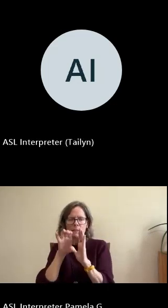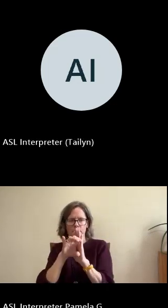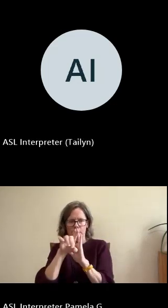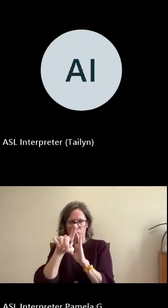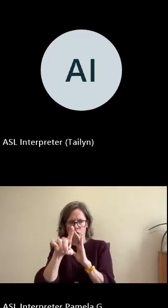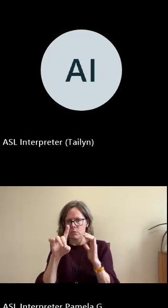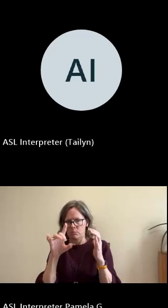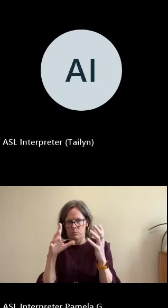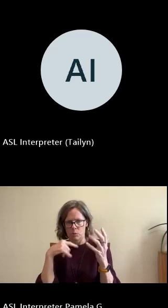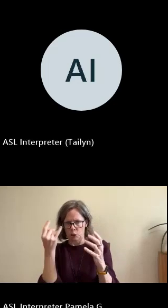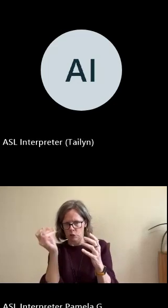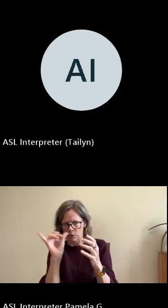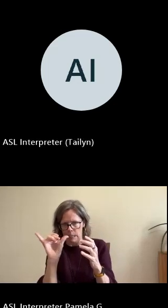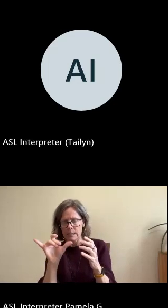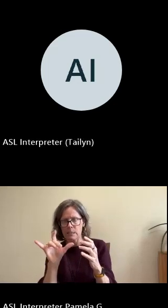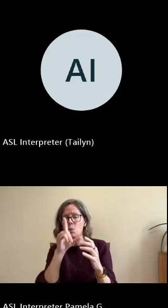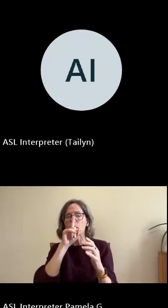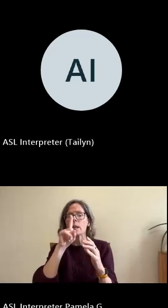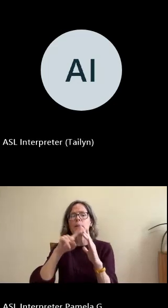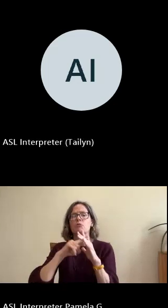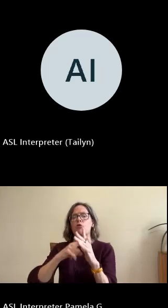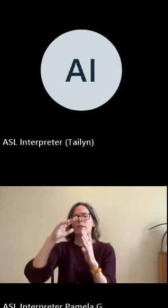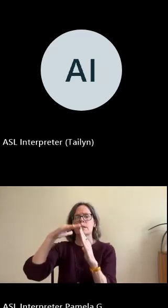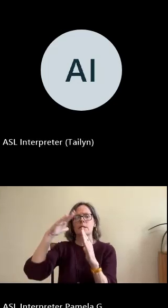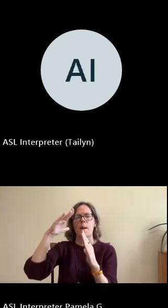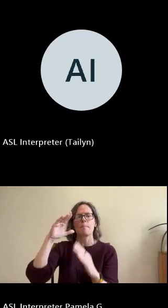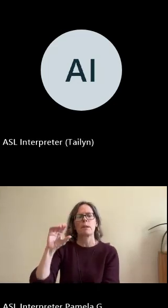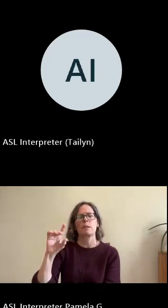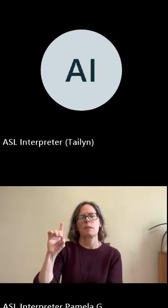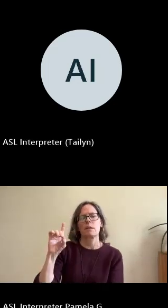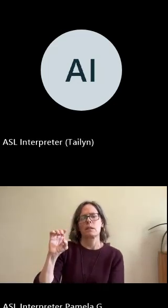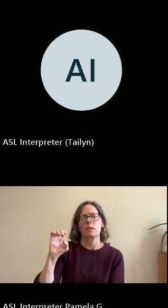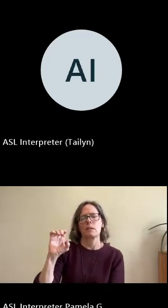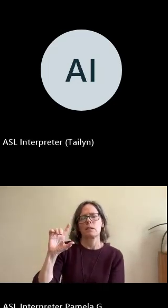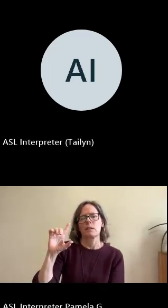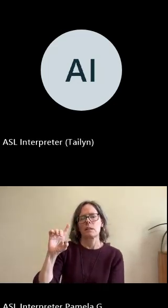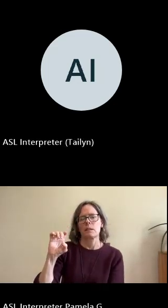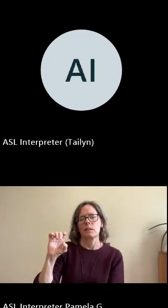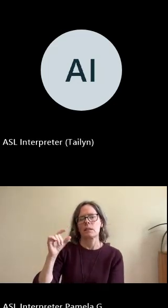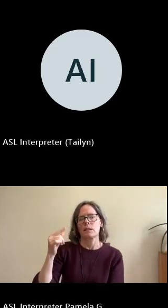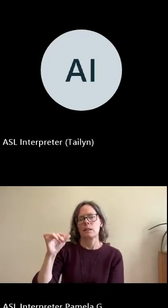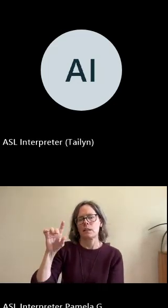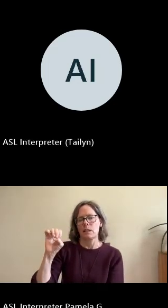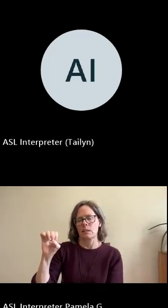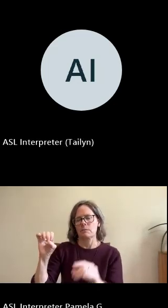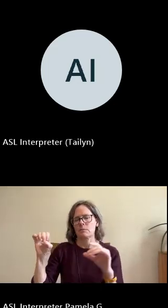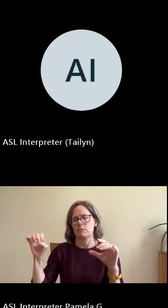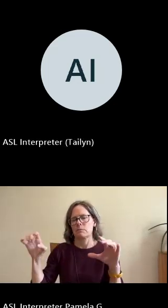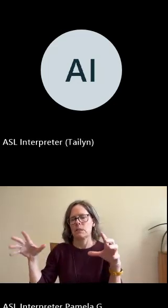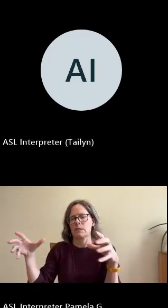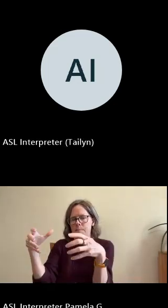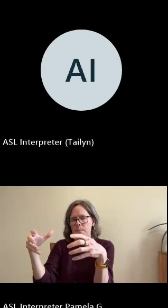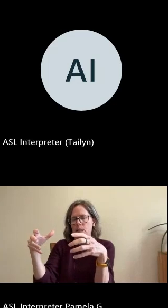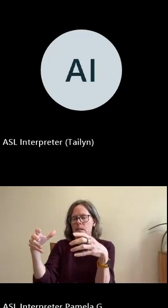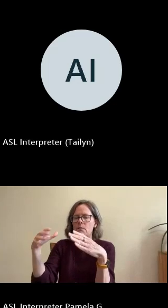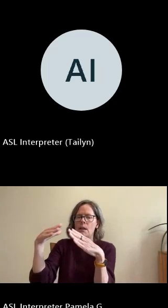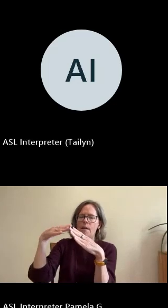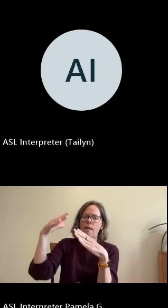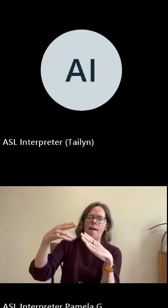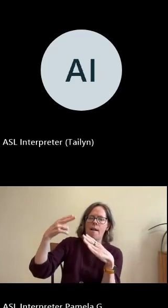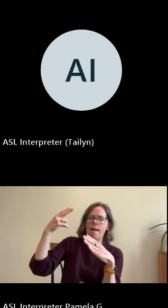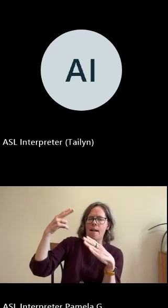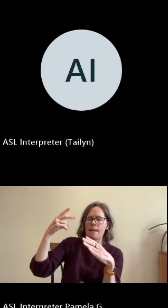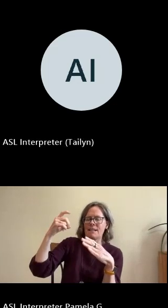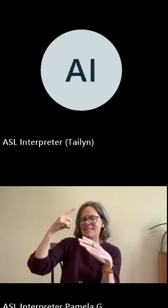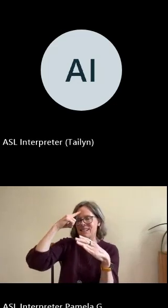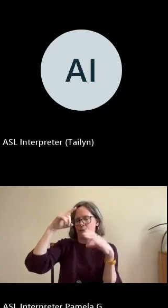going to start with, actually at the top, delegate assembly. That is the highest governing body for